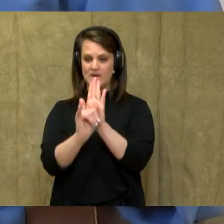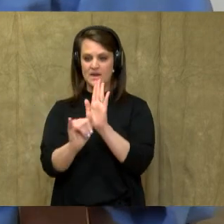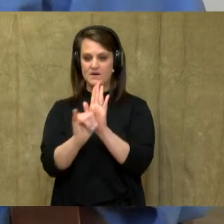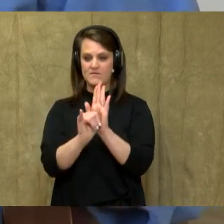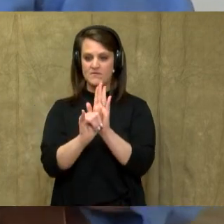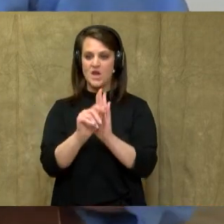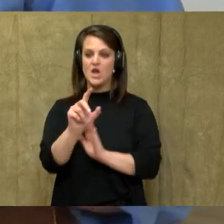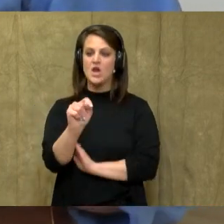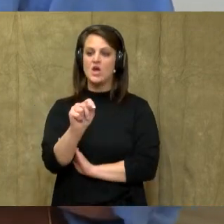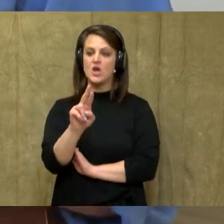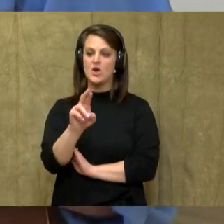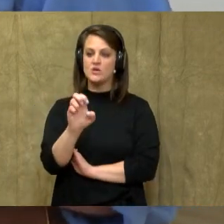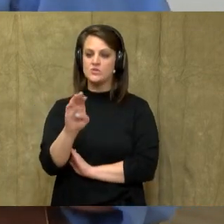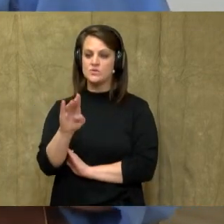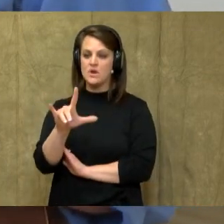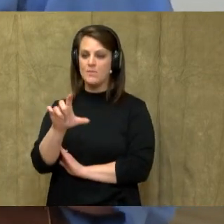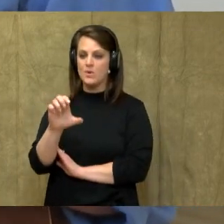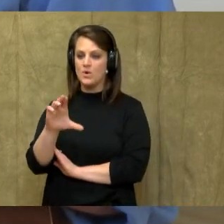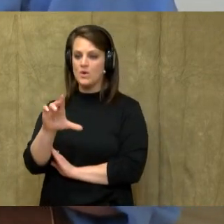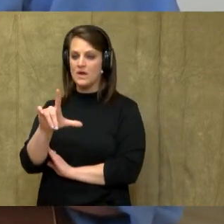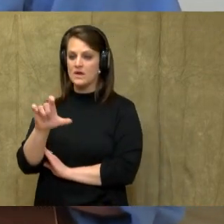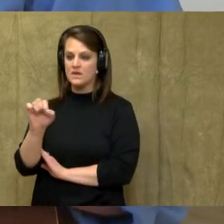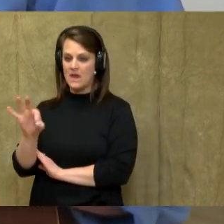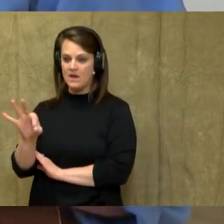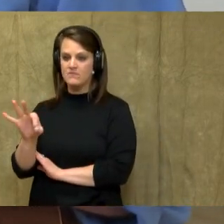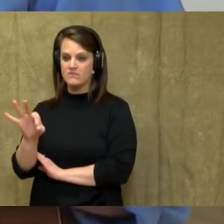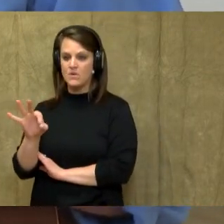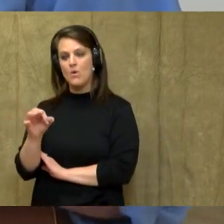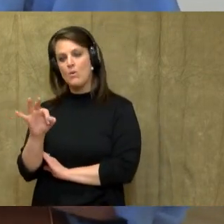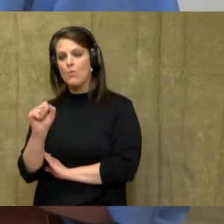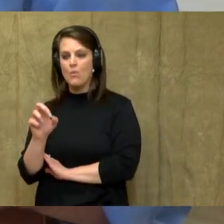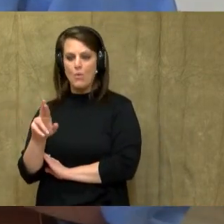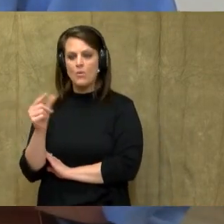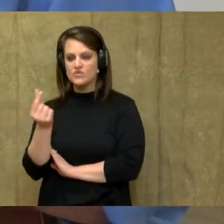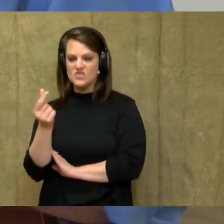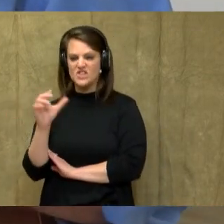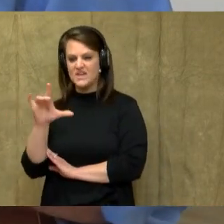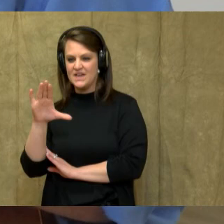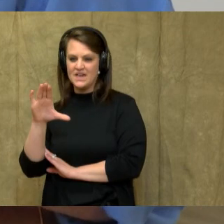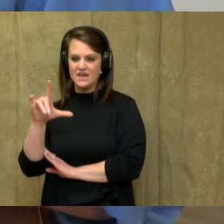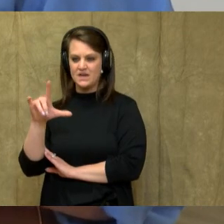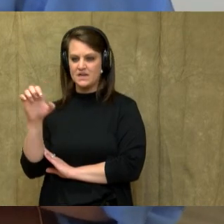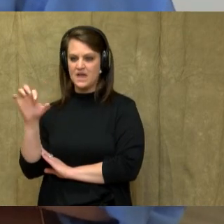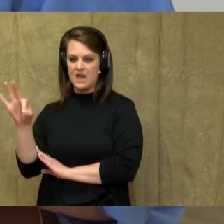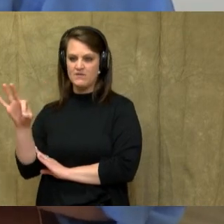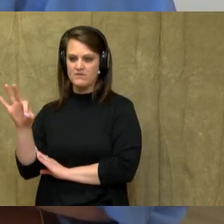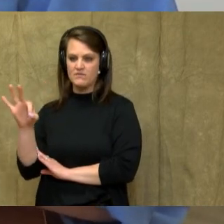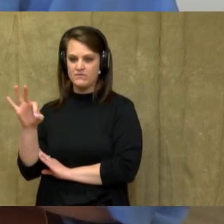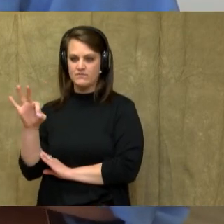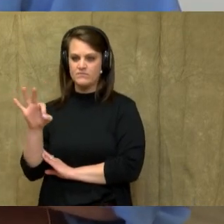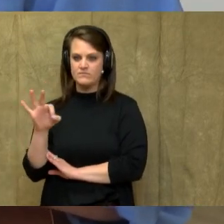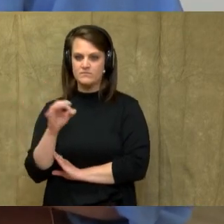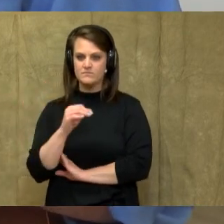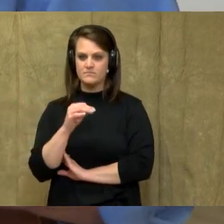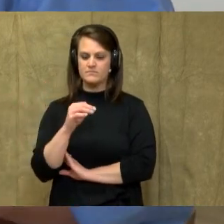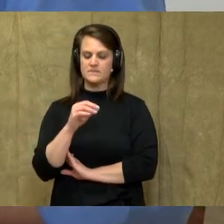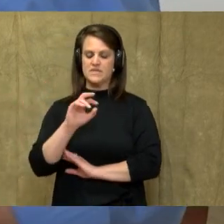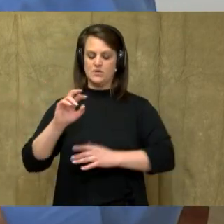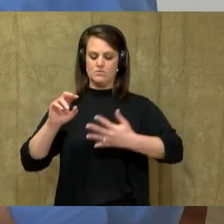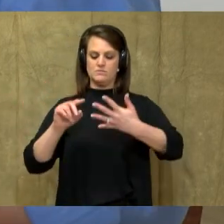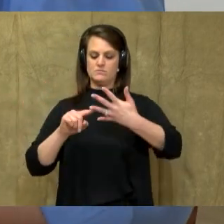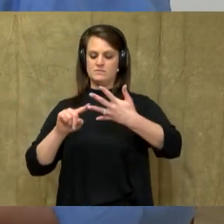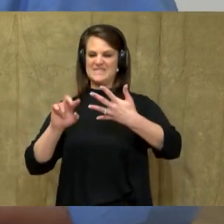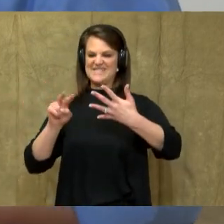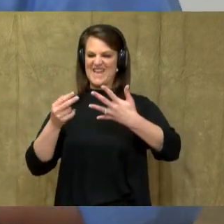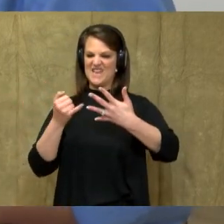the treble clef symbol, or the G clef. It has that circle around the G line, second line from the